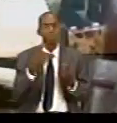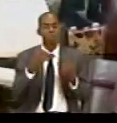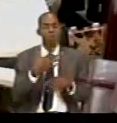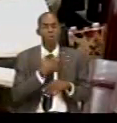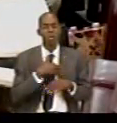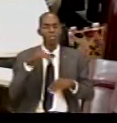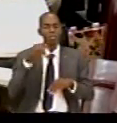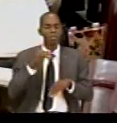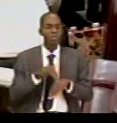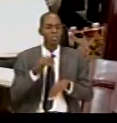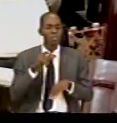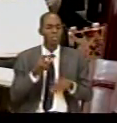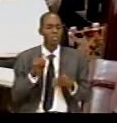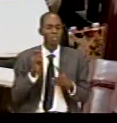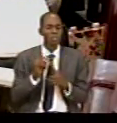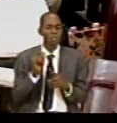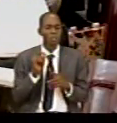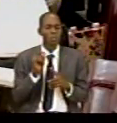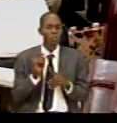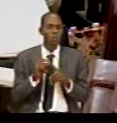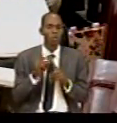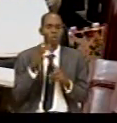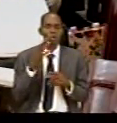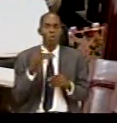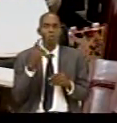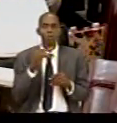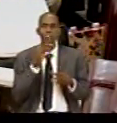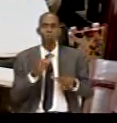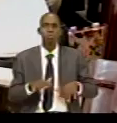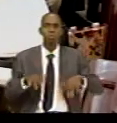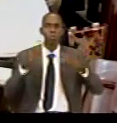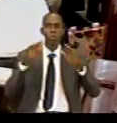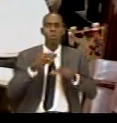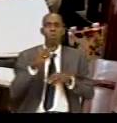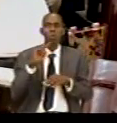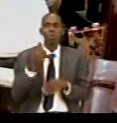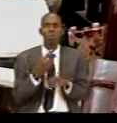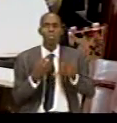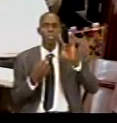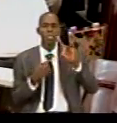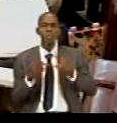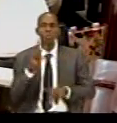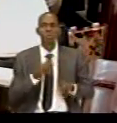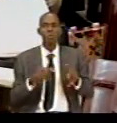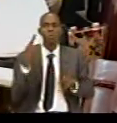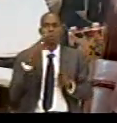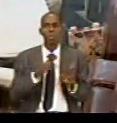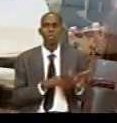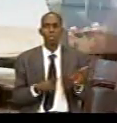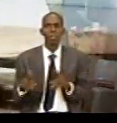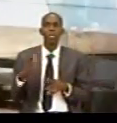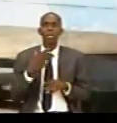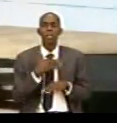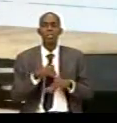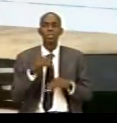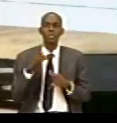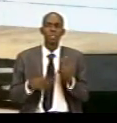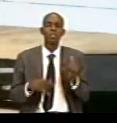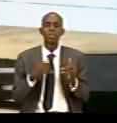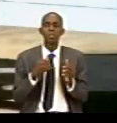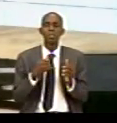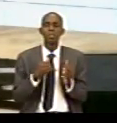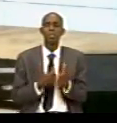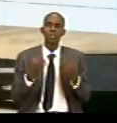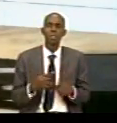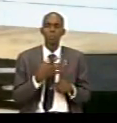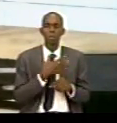only 8 people were ready, and the day eventually came, and the flood came. The day